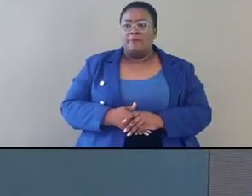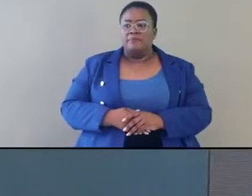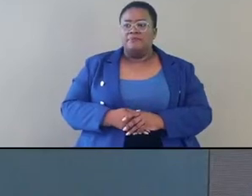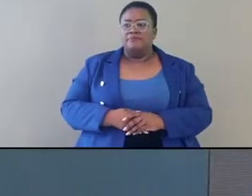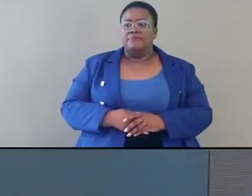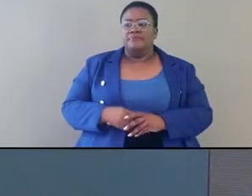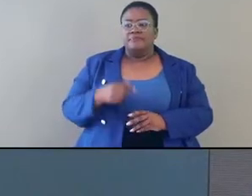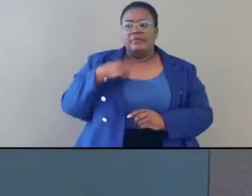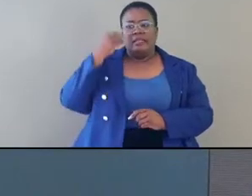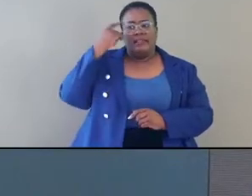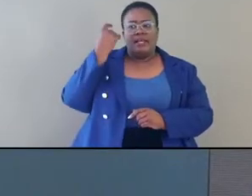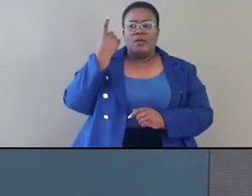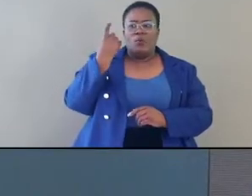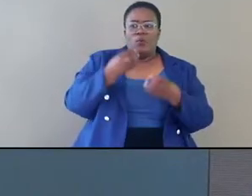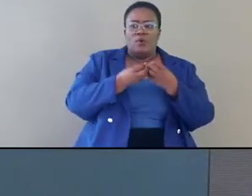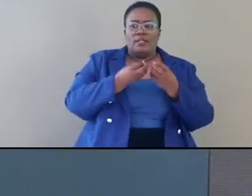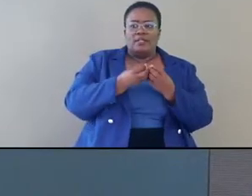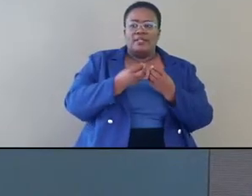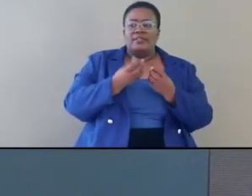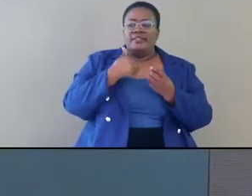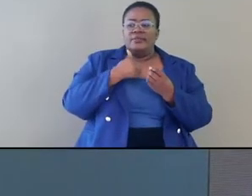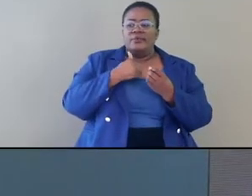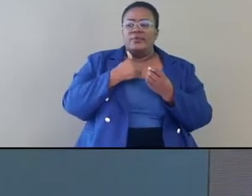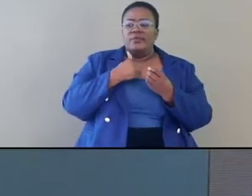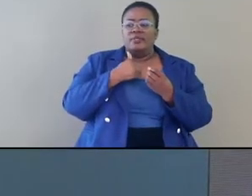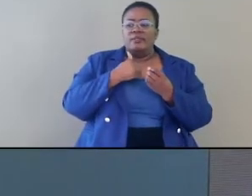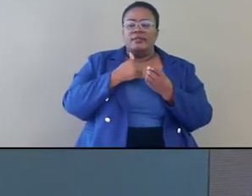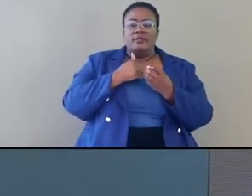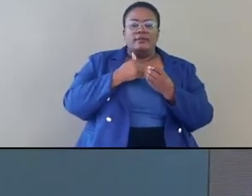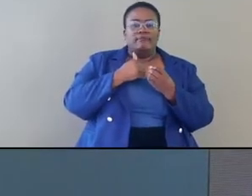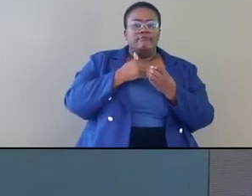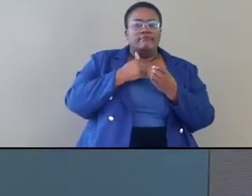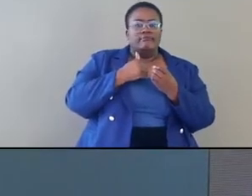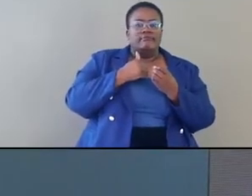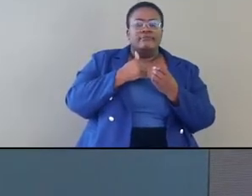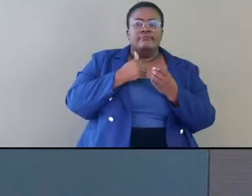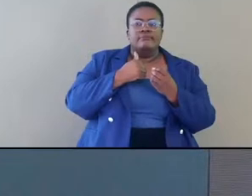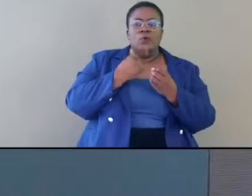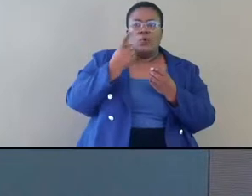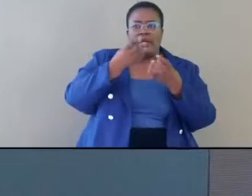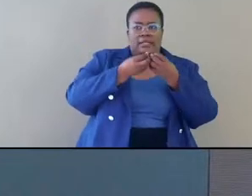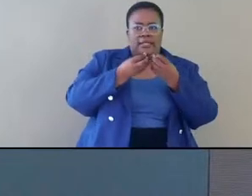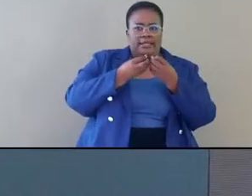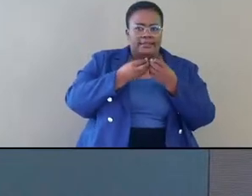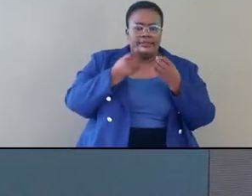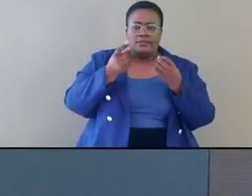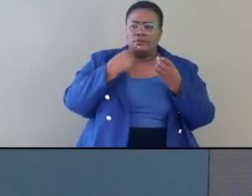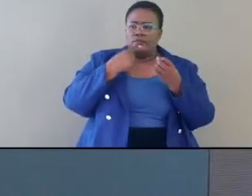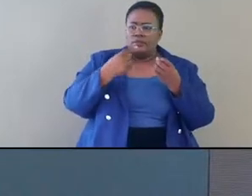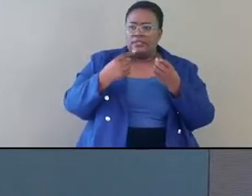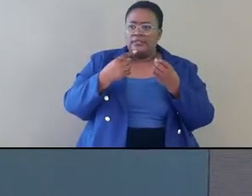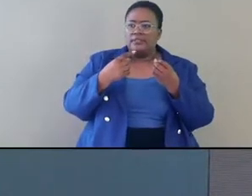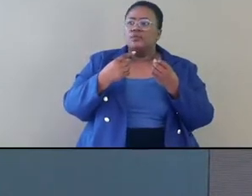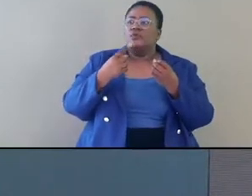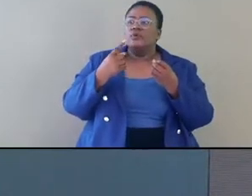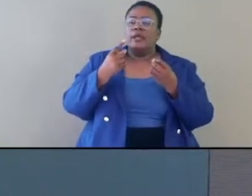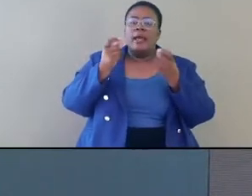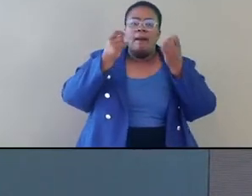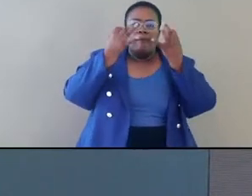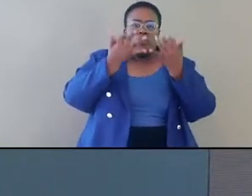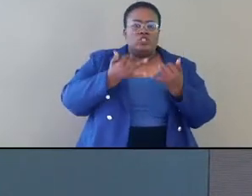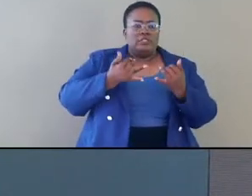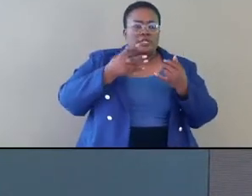the one lesson which I think is so important that you put forward is the long term implications of budget cuts